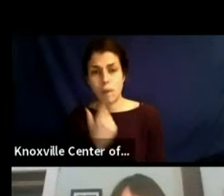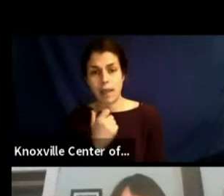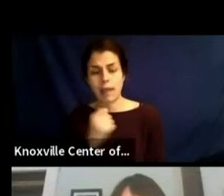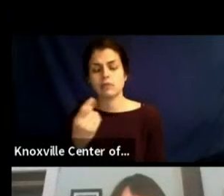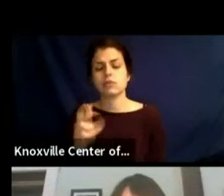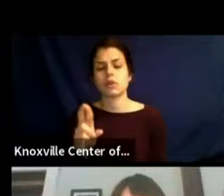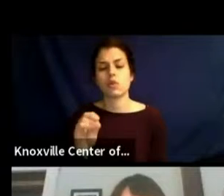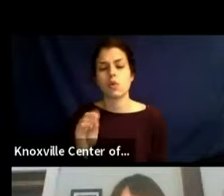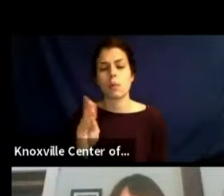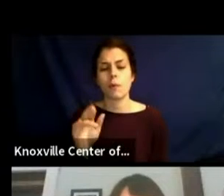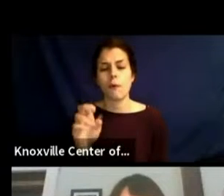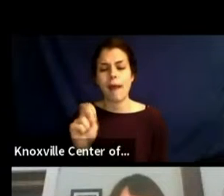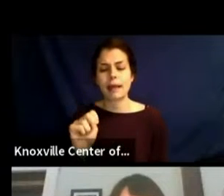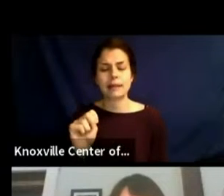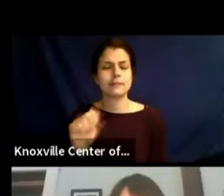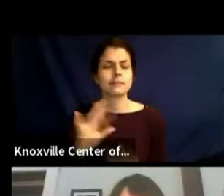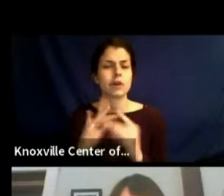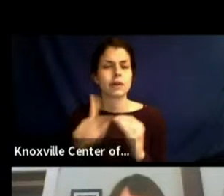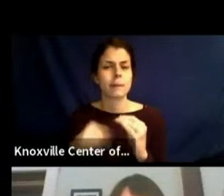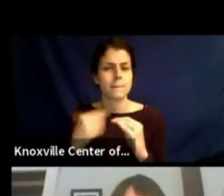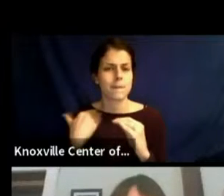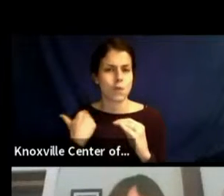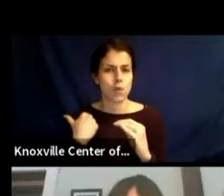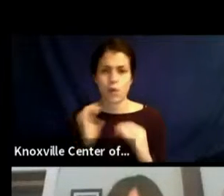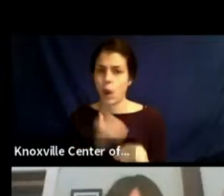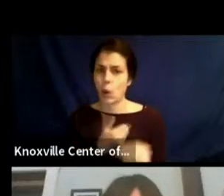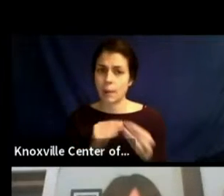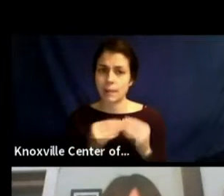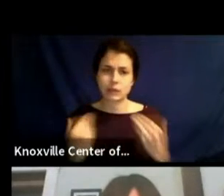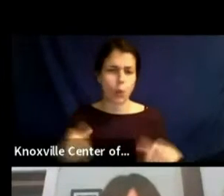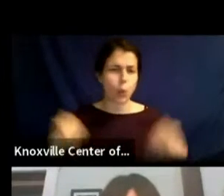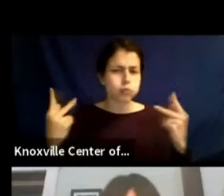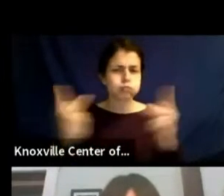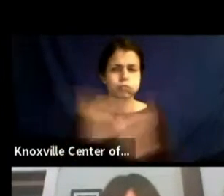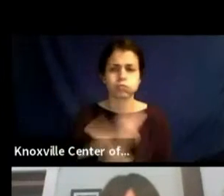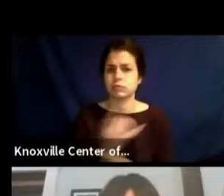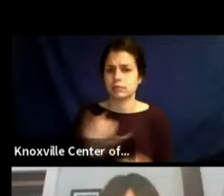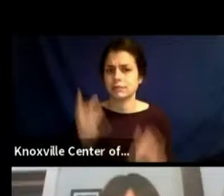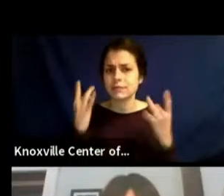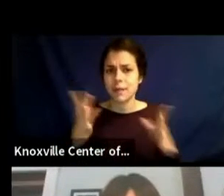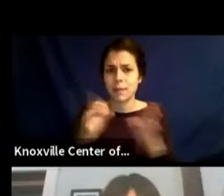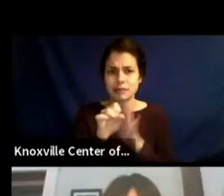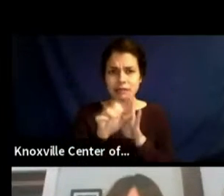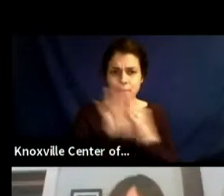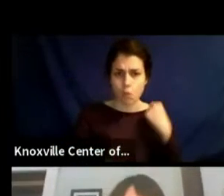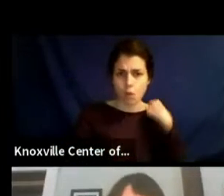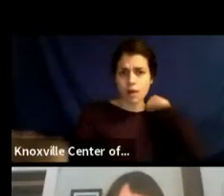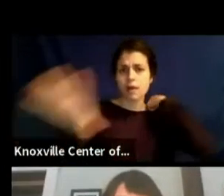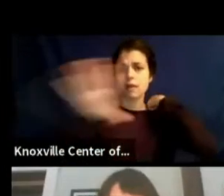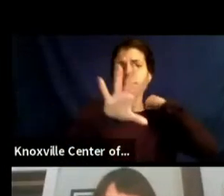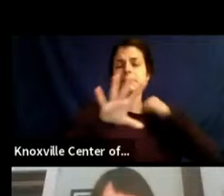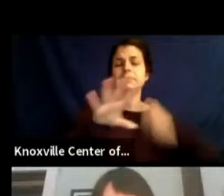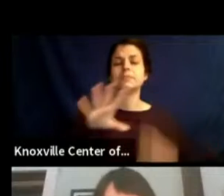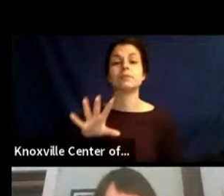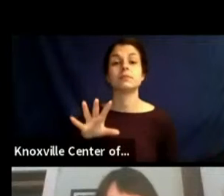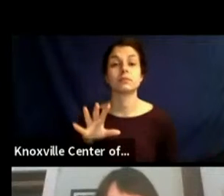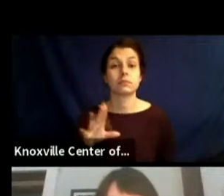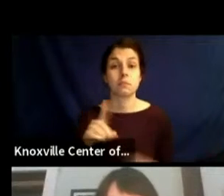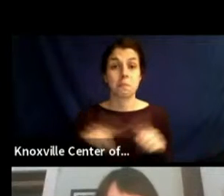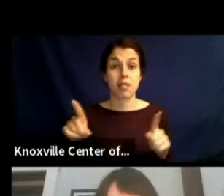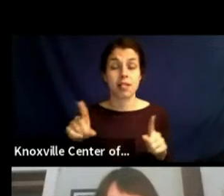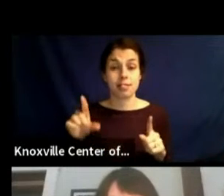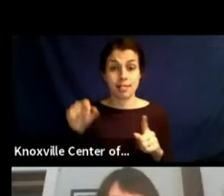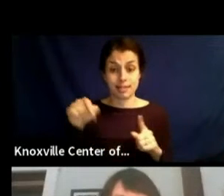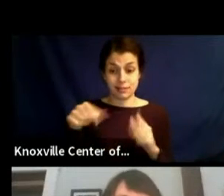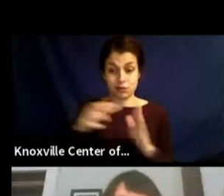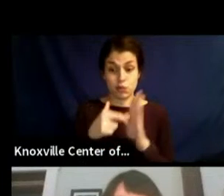mentioned earlier about just how bad our numbers are statewide. But this regulation was based on